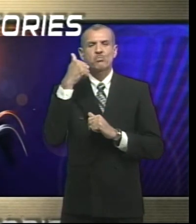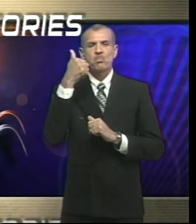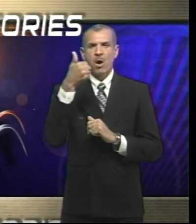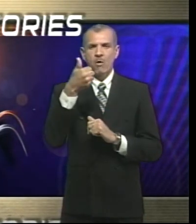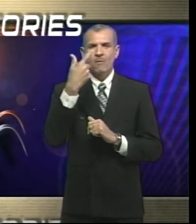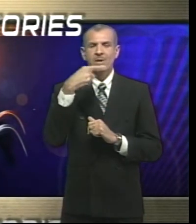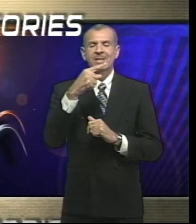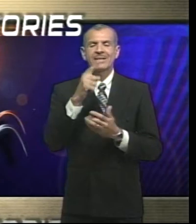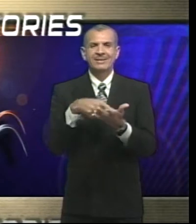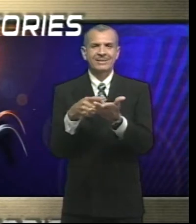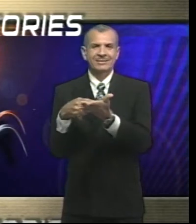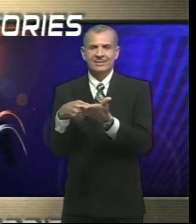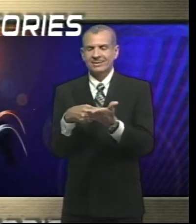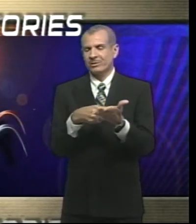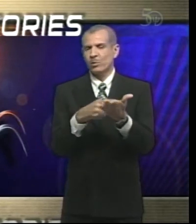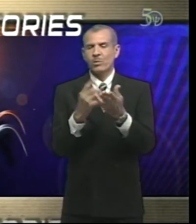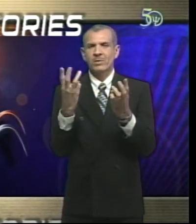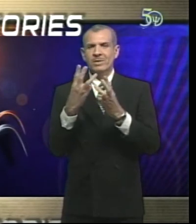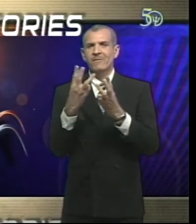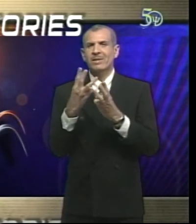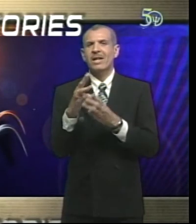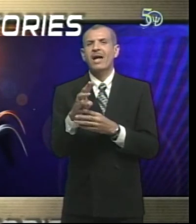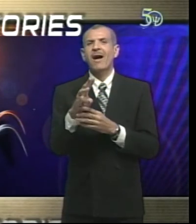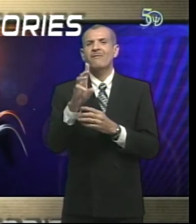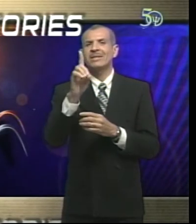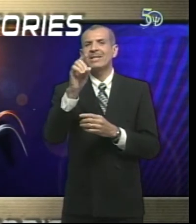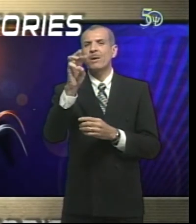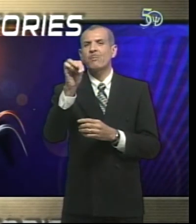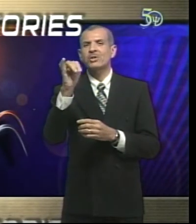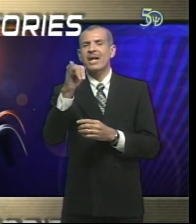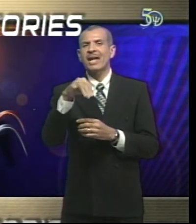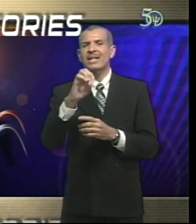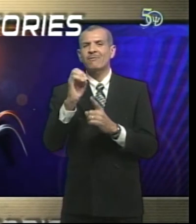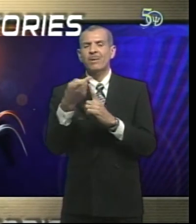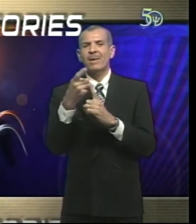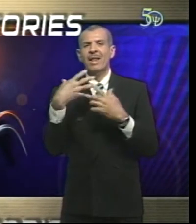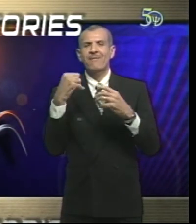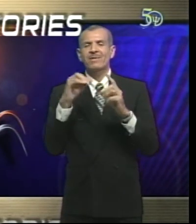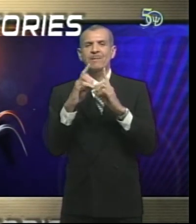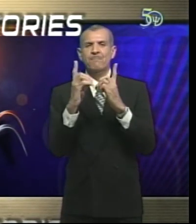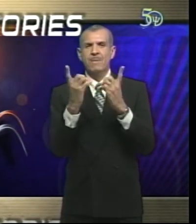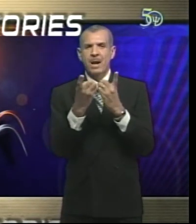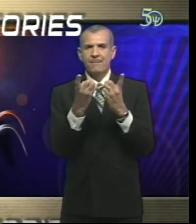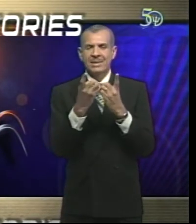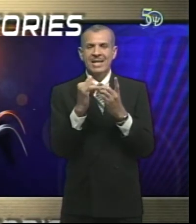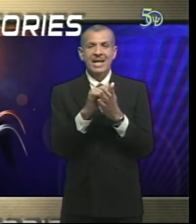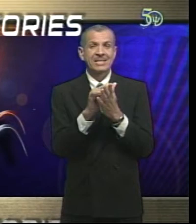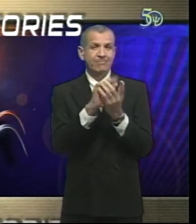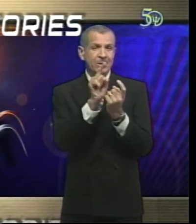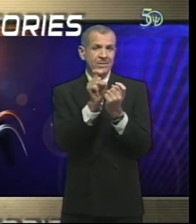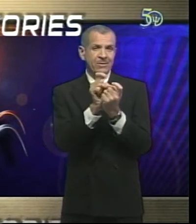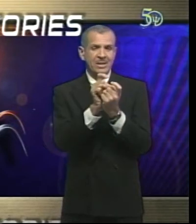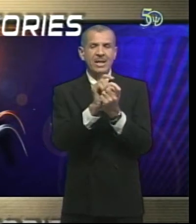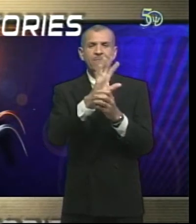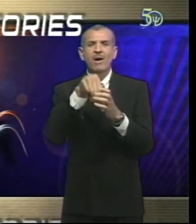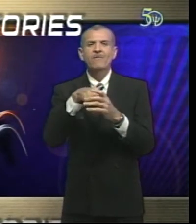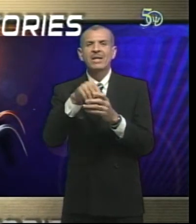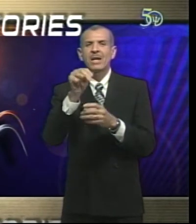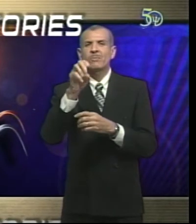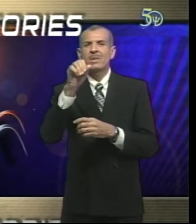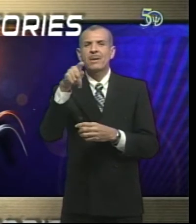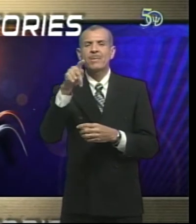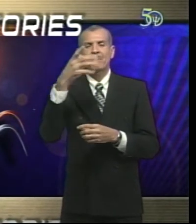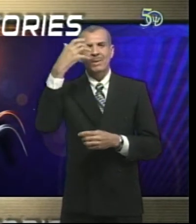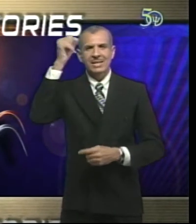to address concerns regarding an issue of demotion at the Environmental Health Department. That specific issue involved